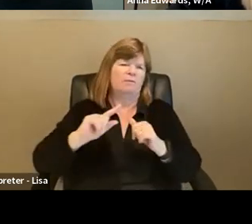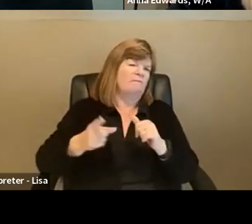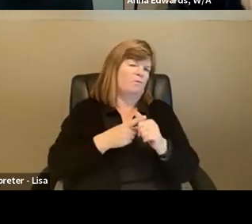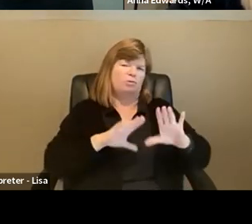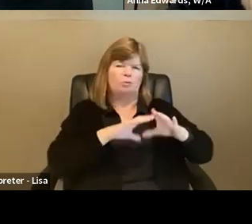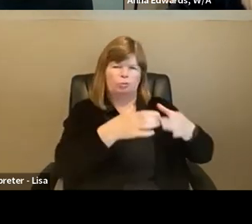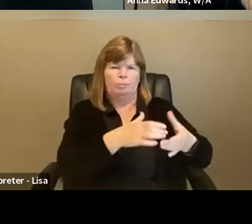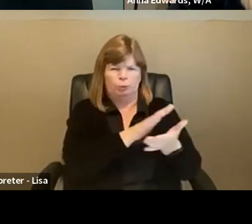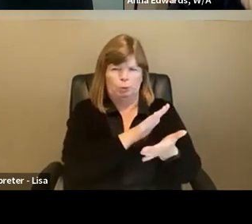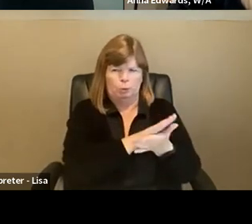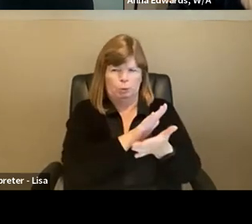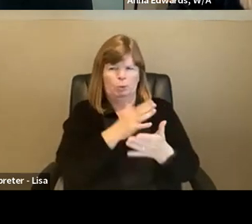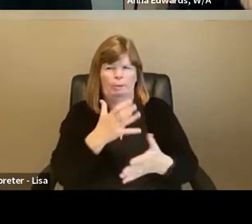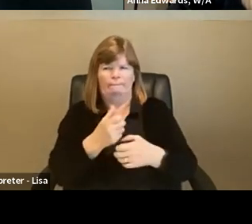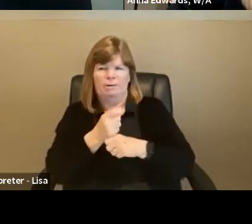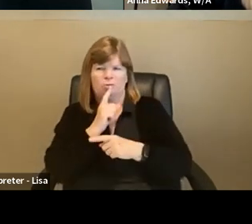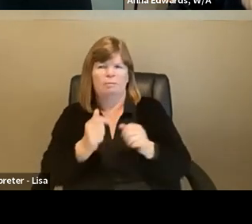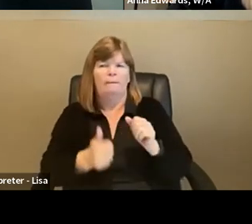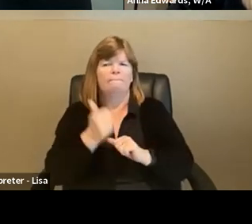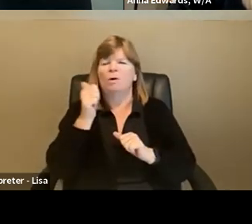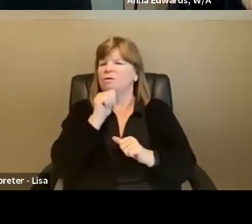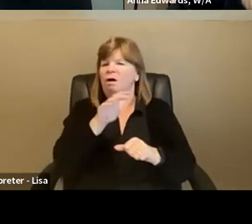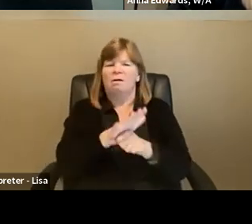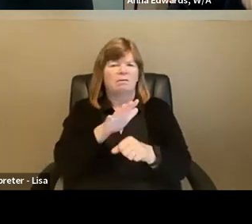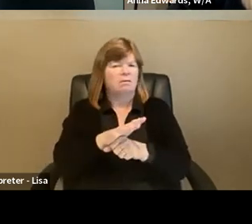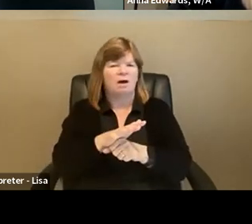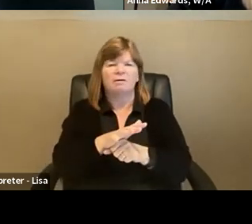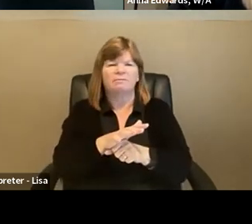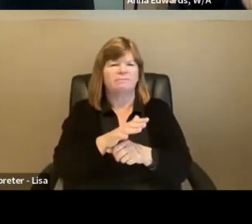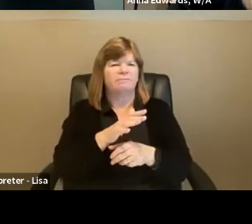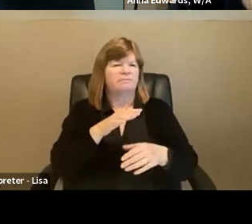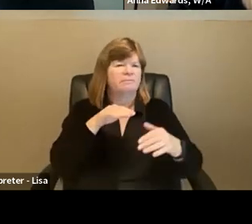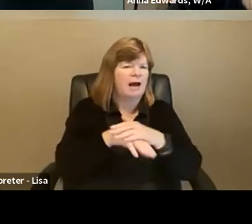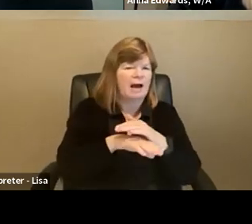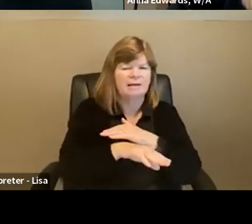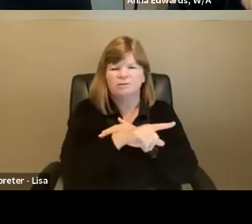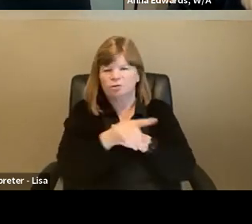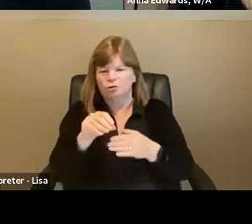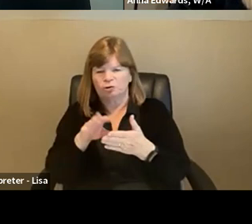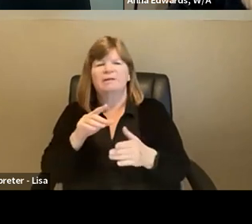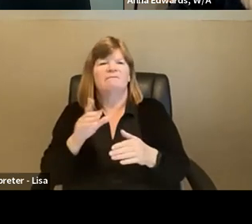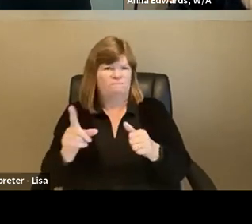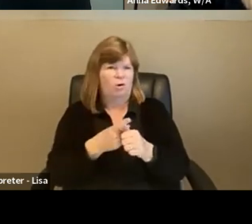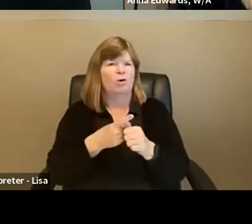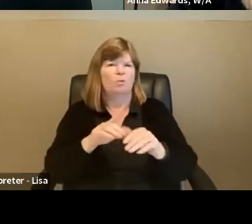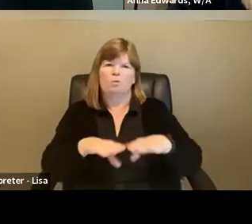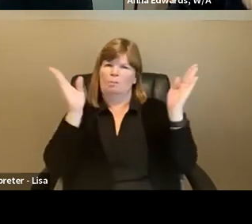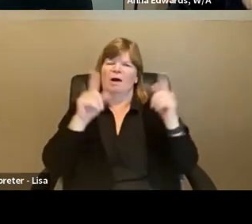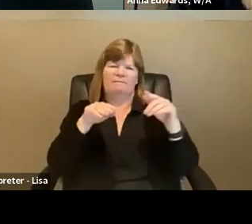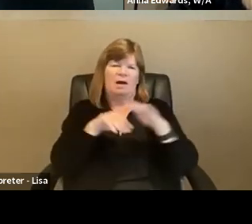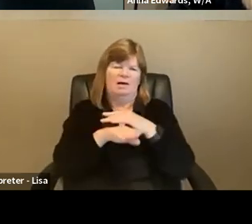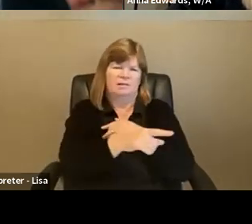we also wanted to make sure that the most underserved students had the first access to those materials. So we